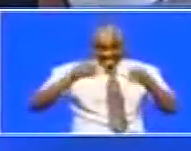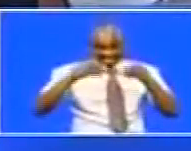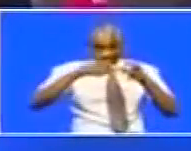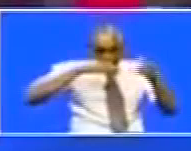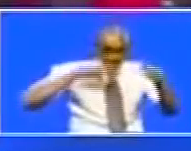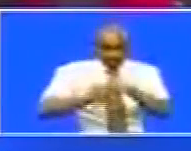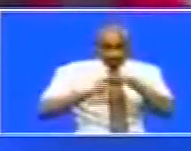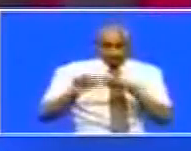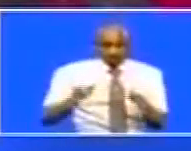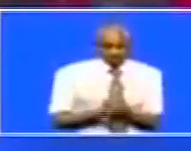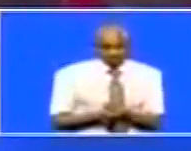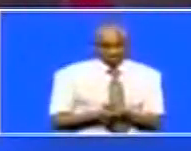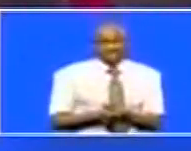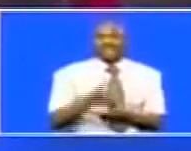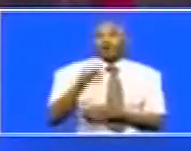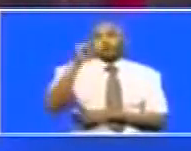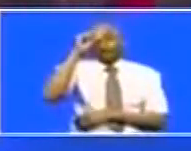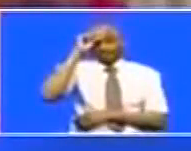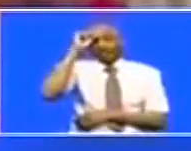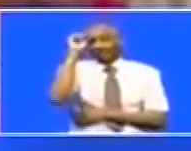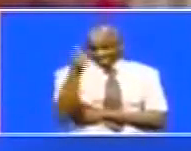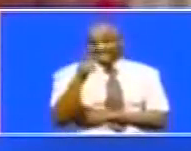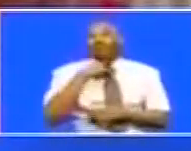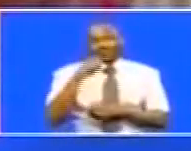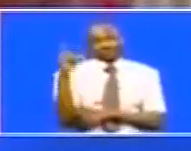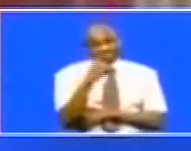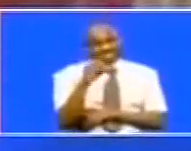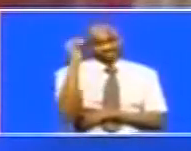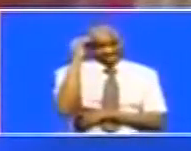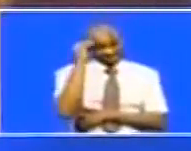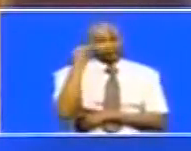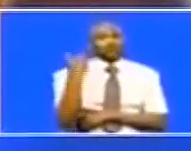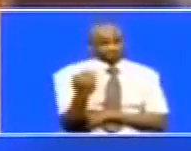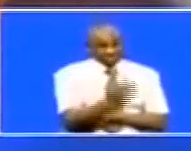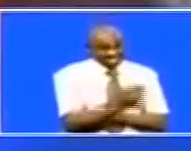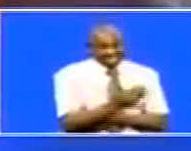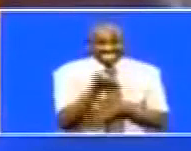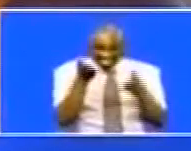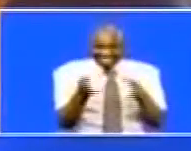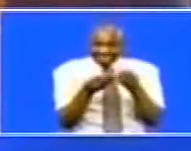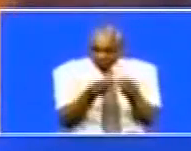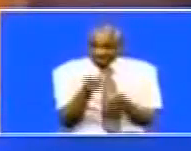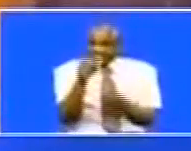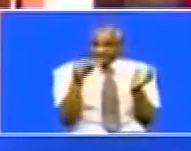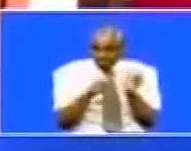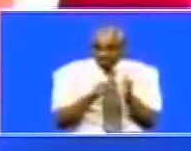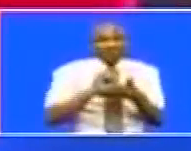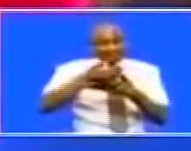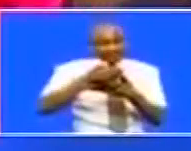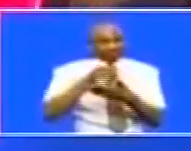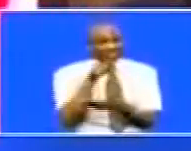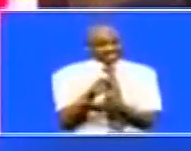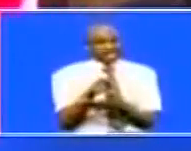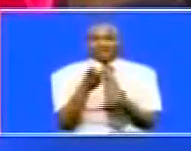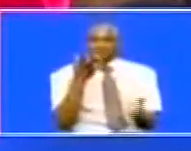into a classroom. As the government of Kenya looks to digitize education for school-going children, the solution to the laptop project may